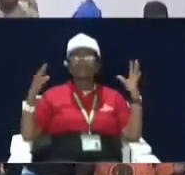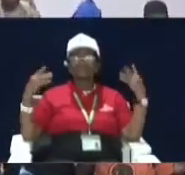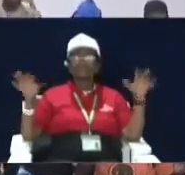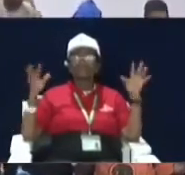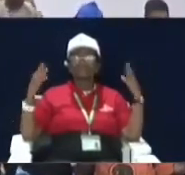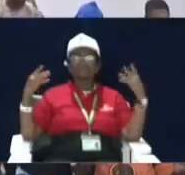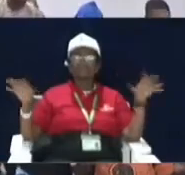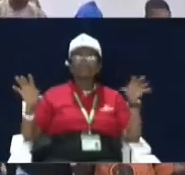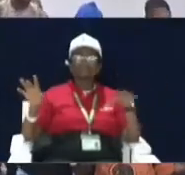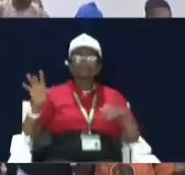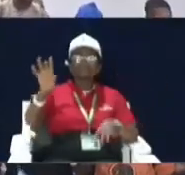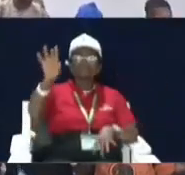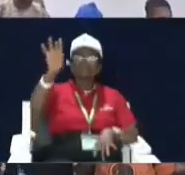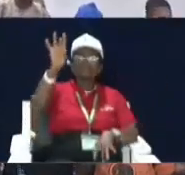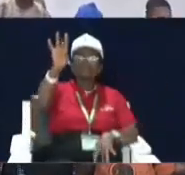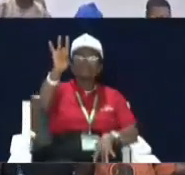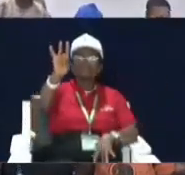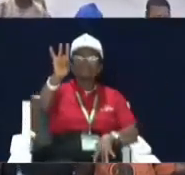Eight.